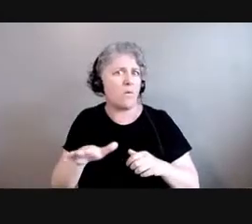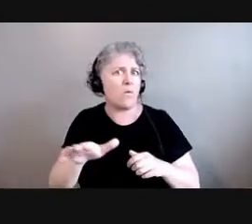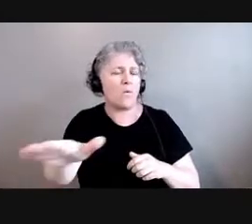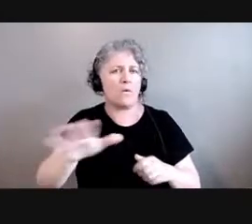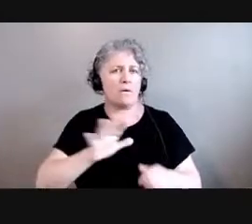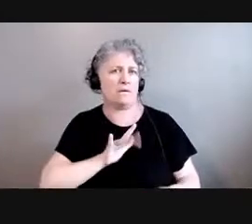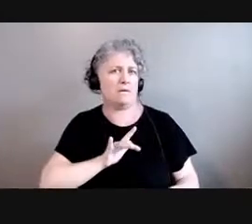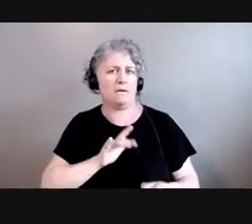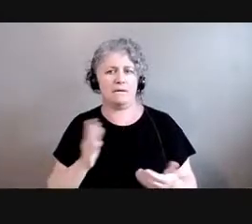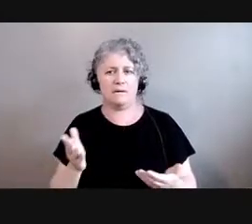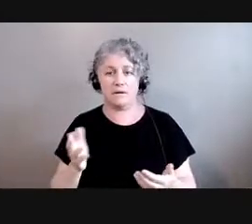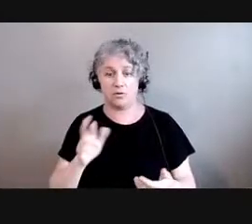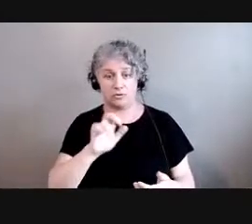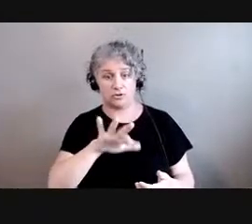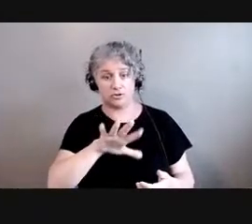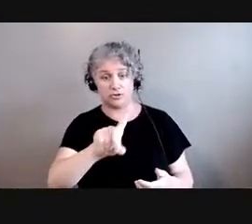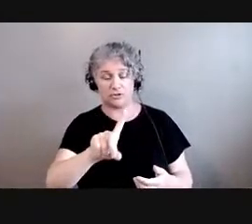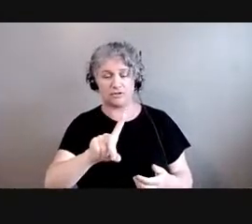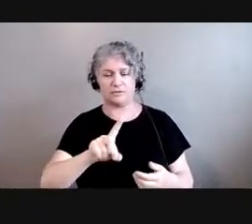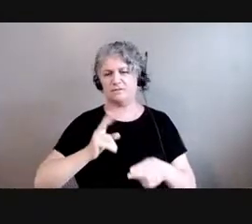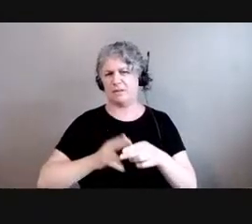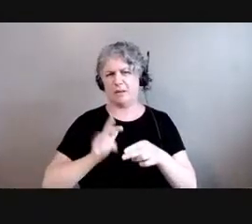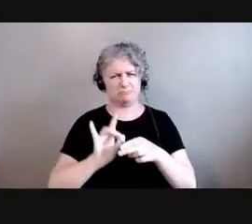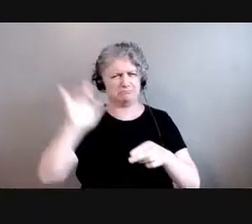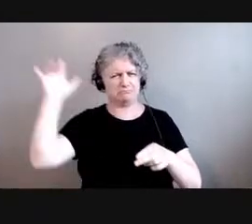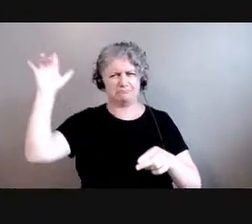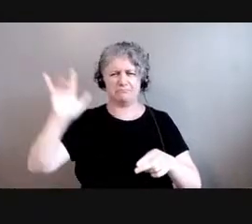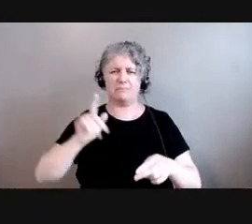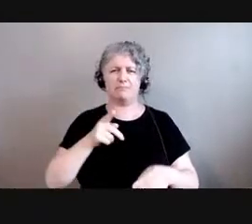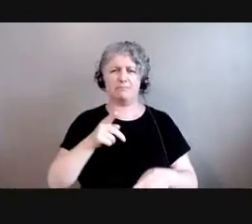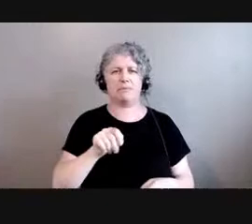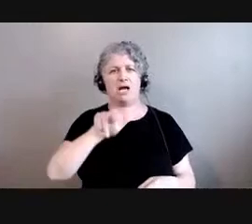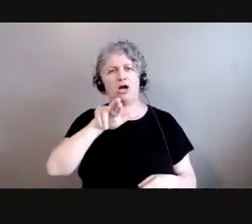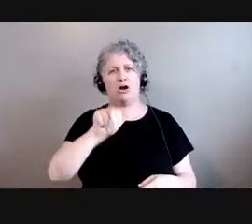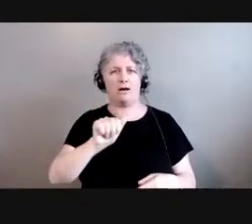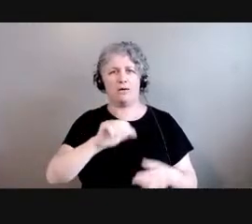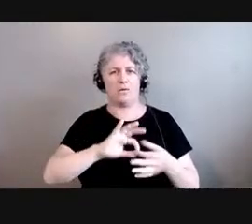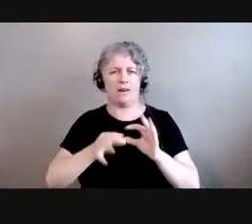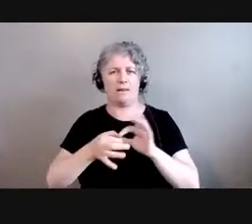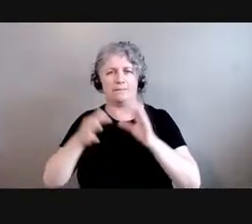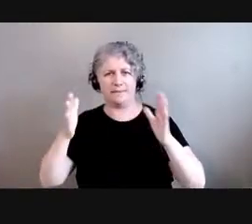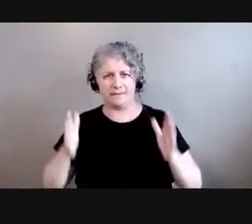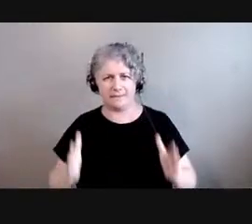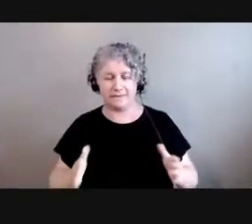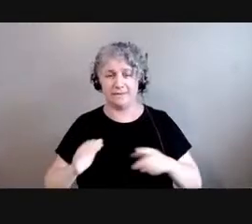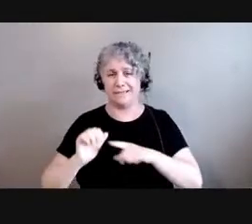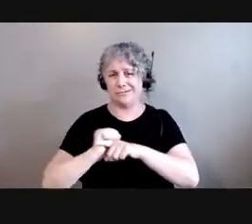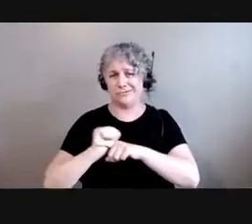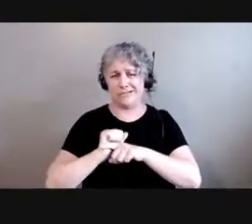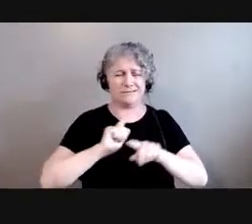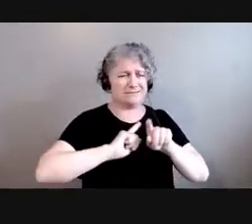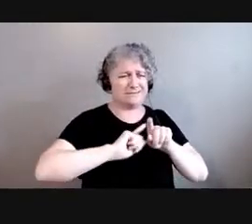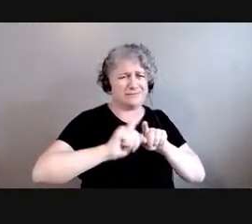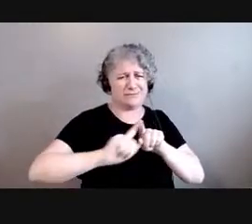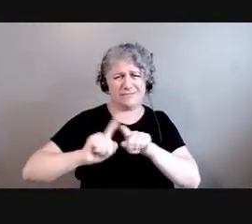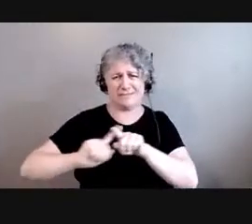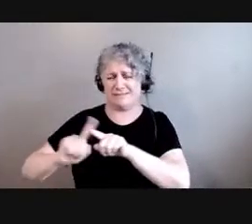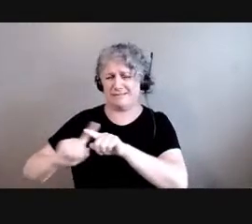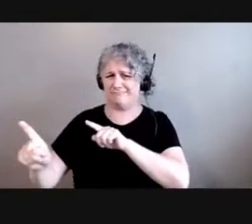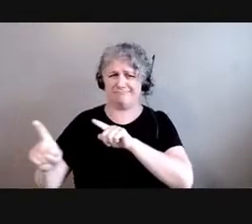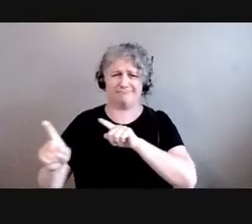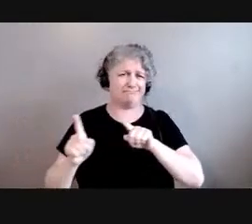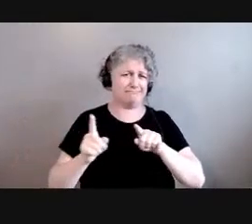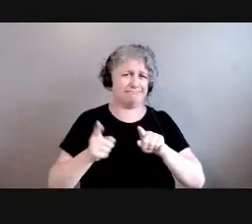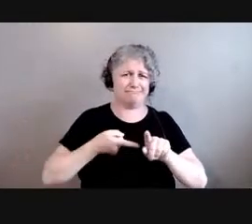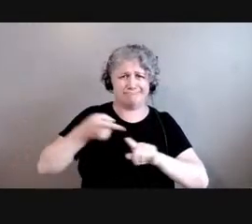to you as a decorated Paralympian who's trained in multiple different types of places.